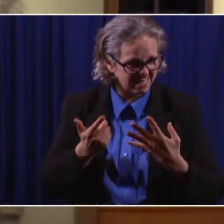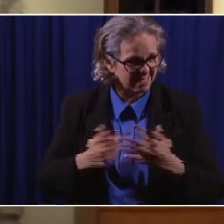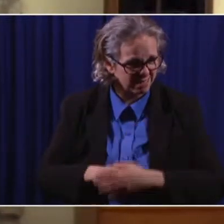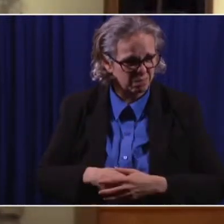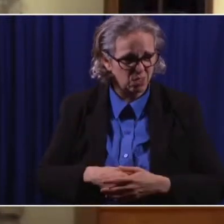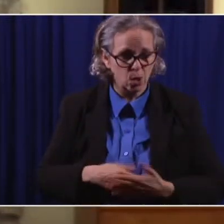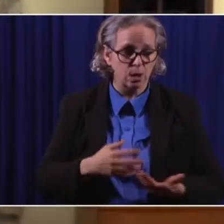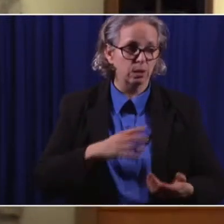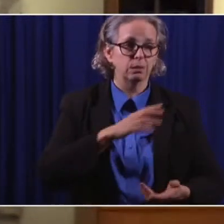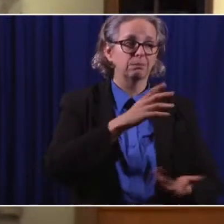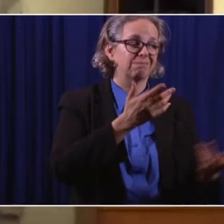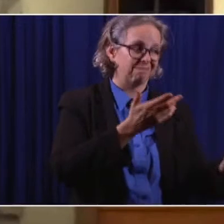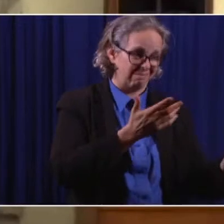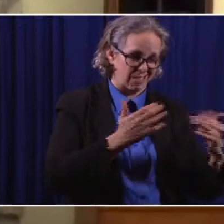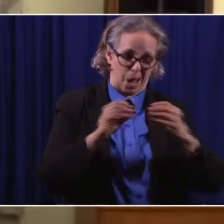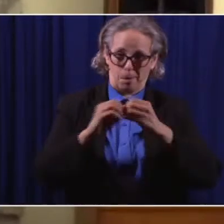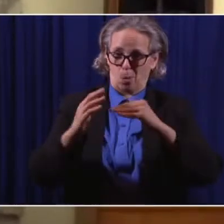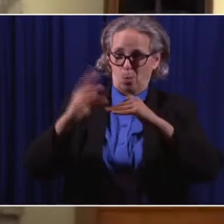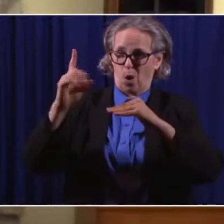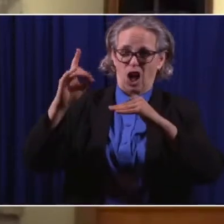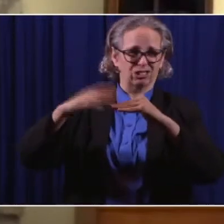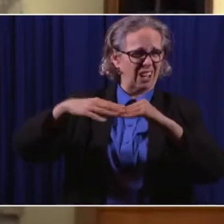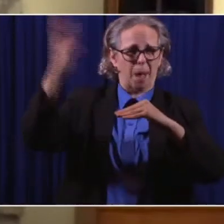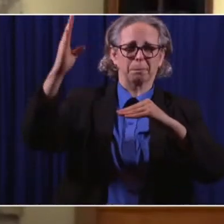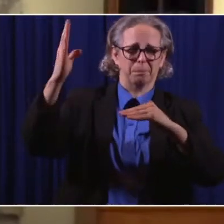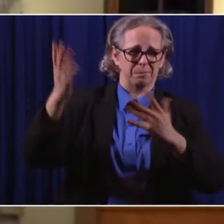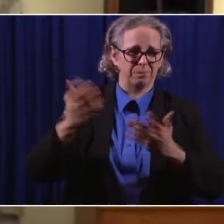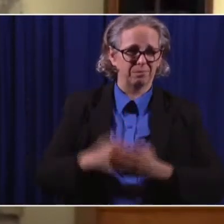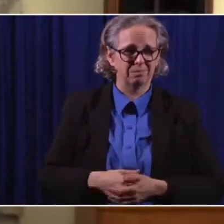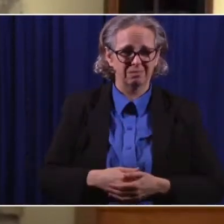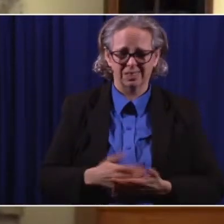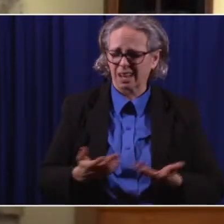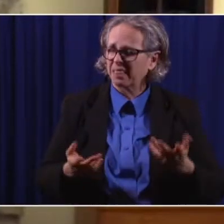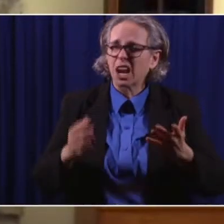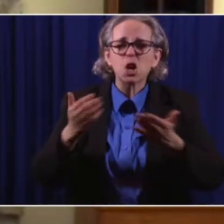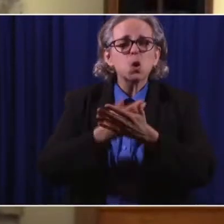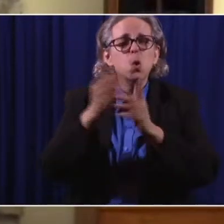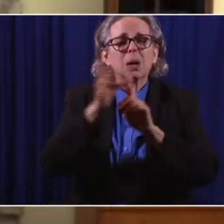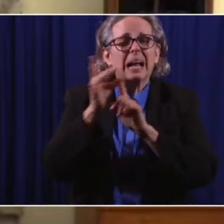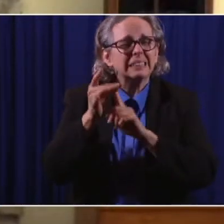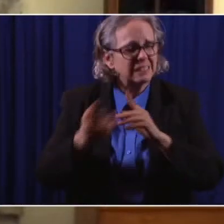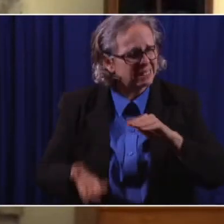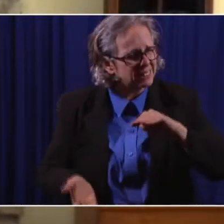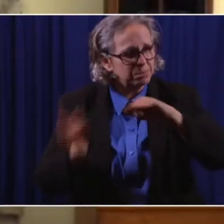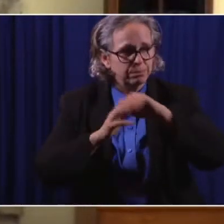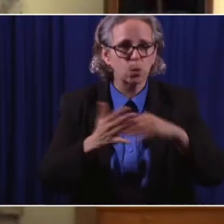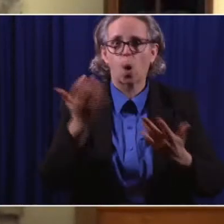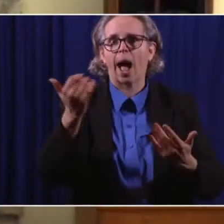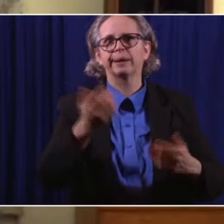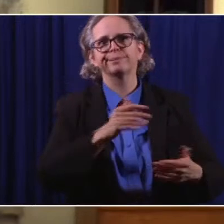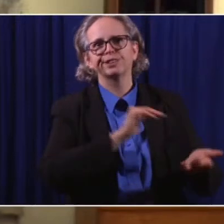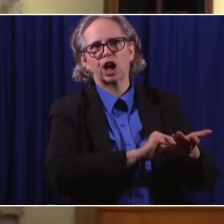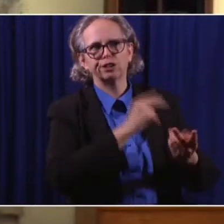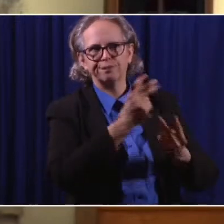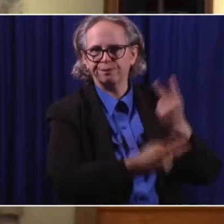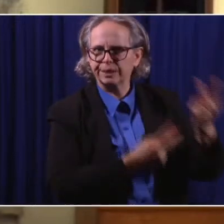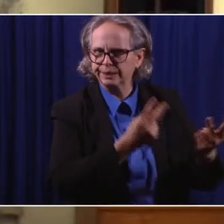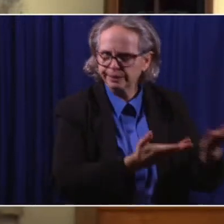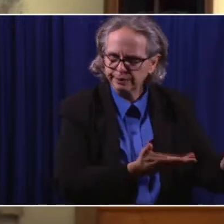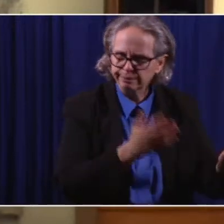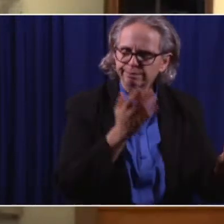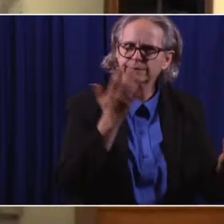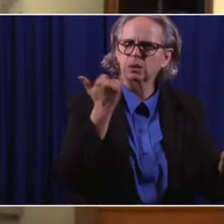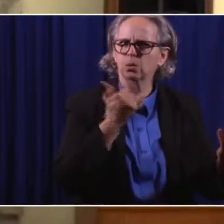they're seeing a sustained increase in new cases and outpatient visits. Local health department officials have told us there's